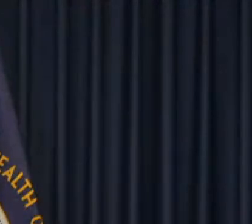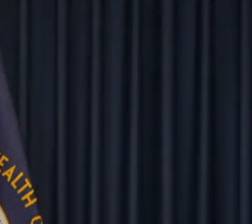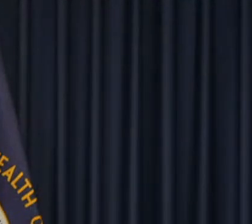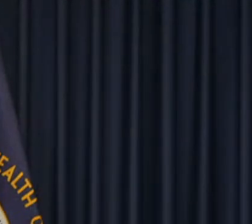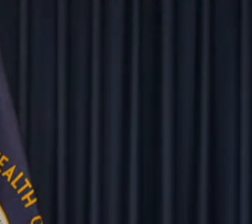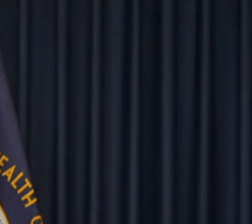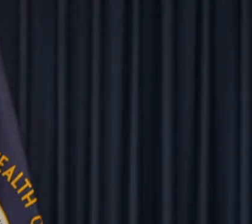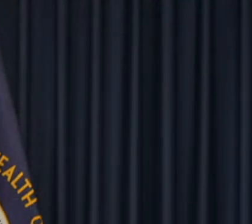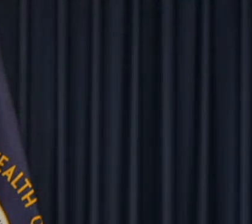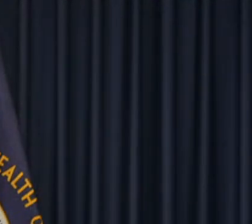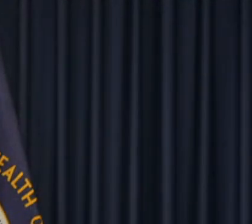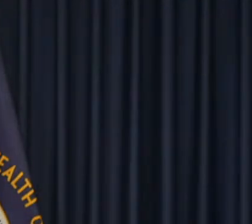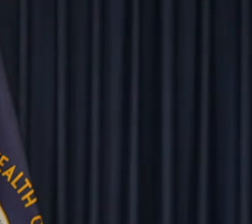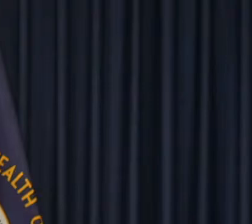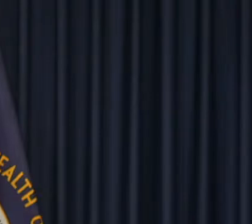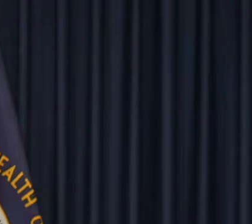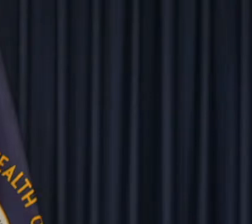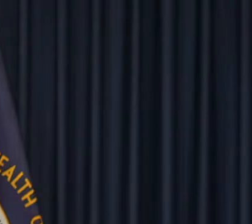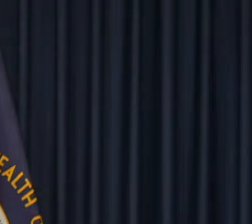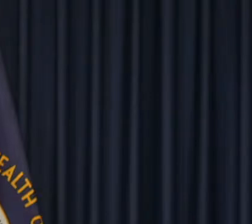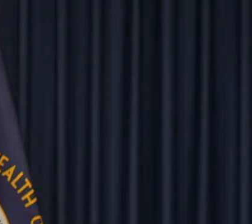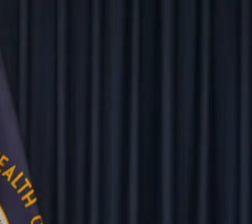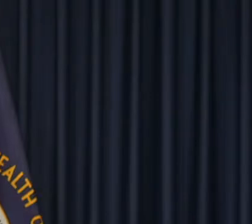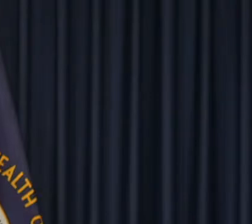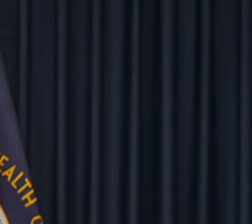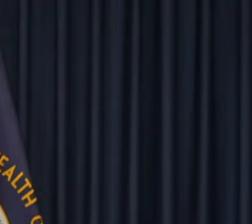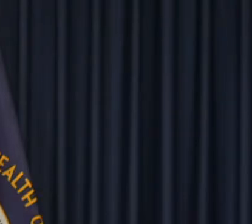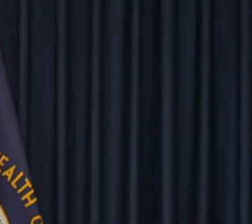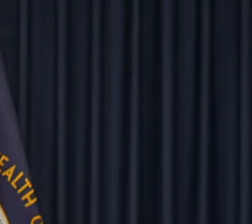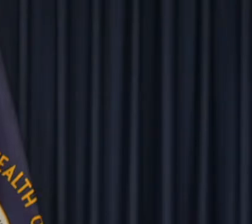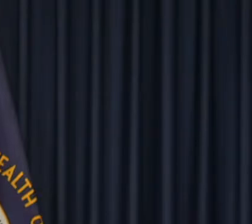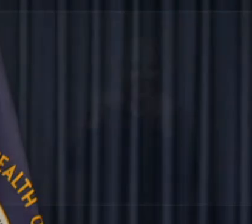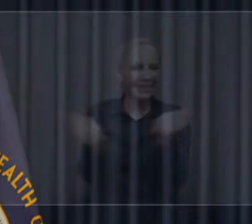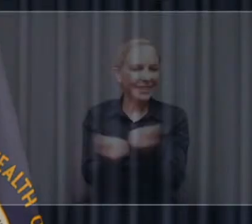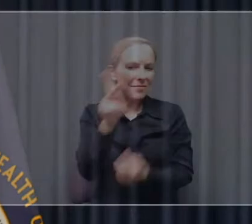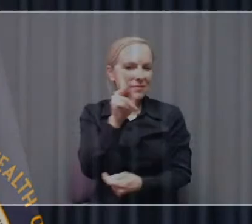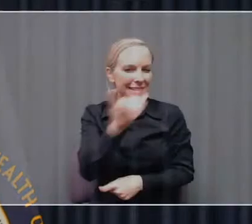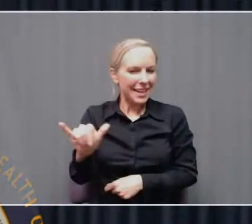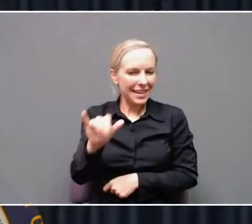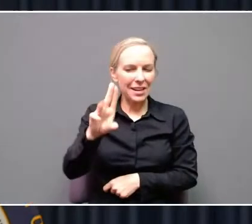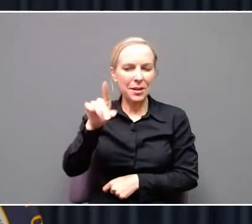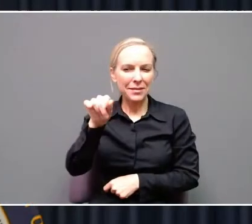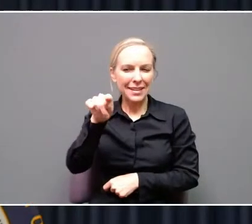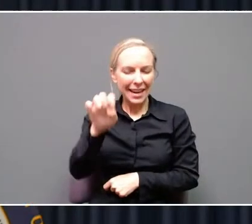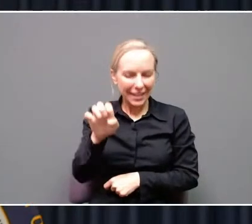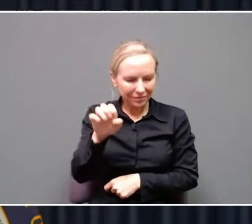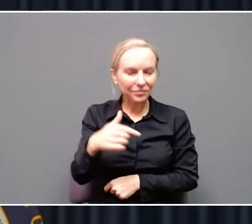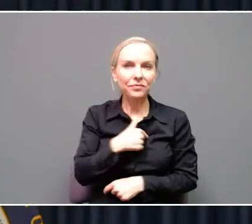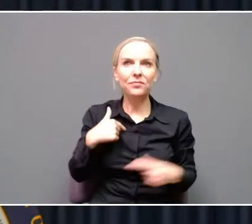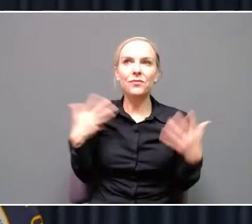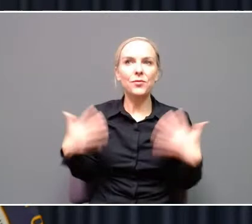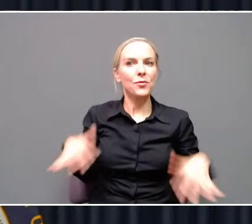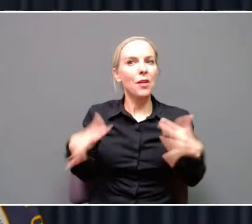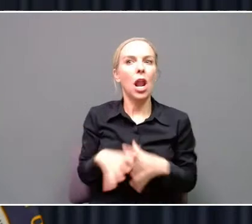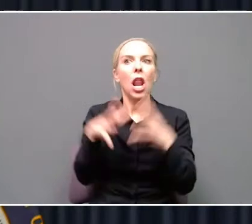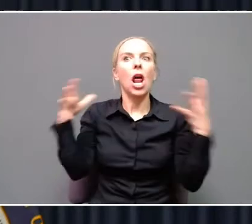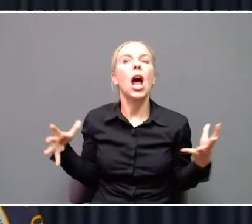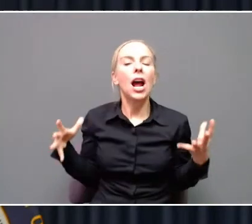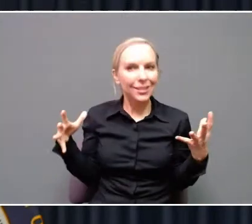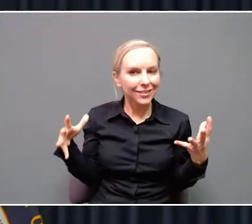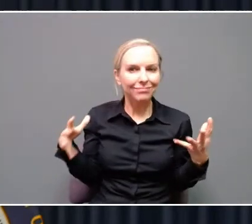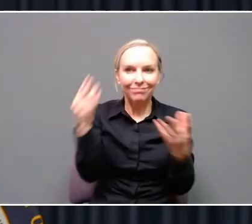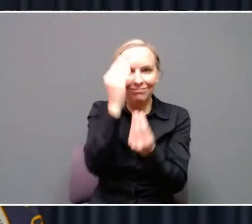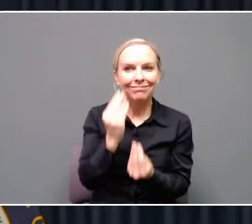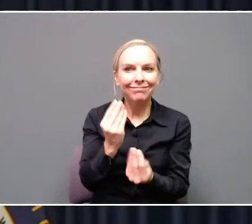Good afternoon, everyone, and welcome to this week's Team Kentucky Update. We've got a lot to cover today. We're going to start